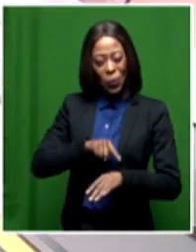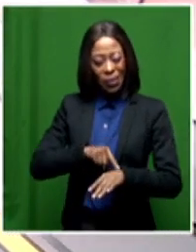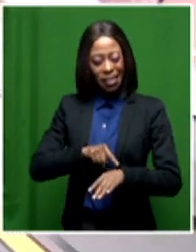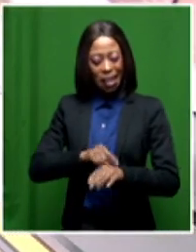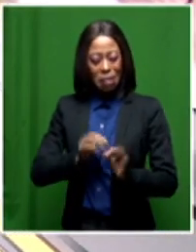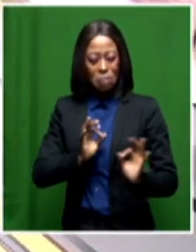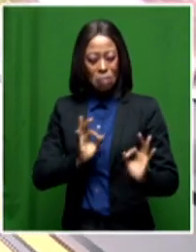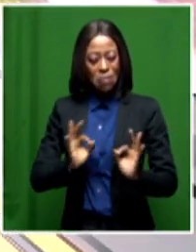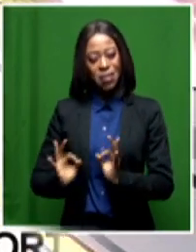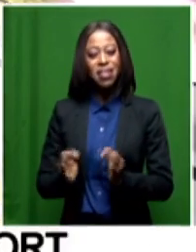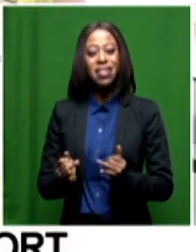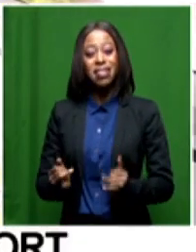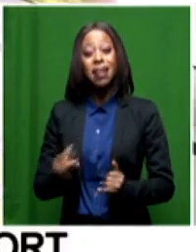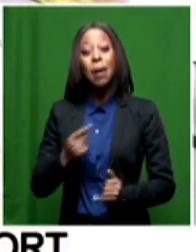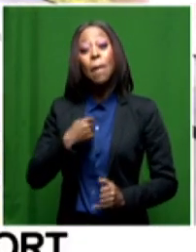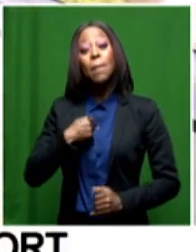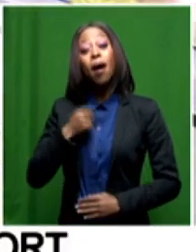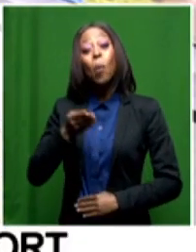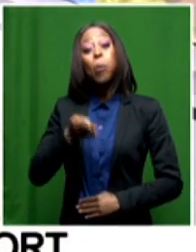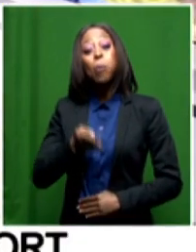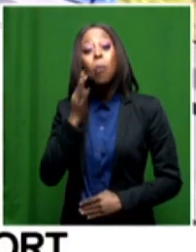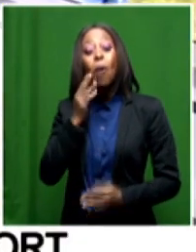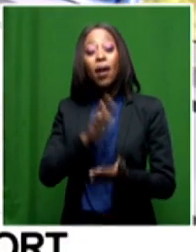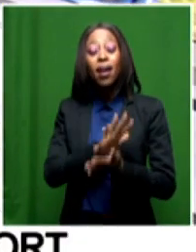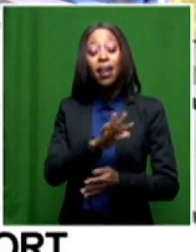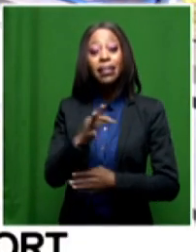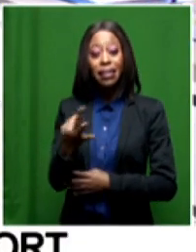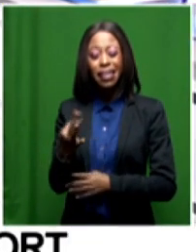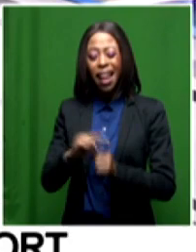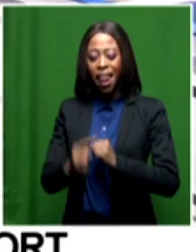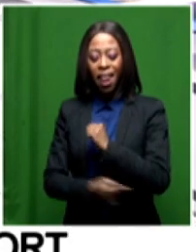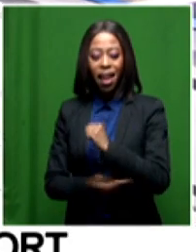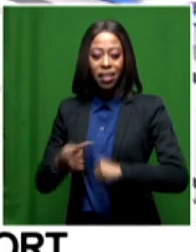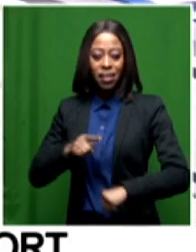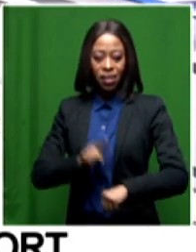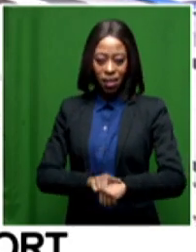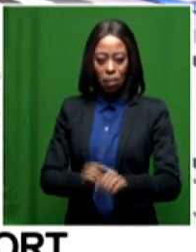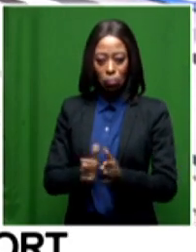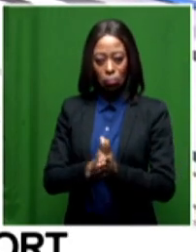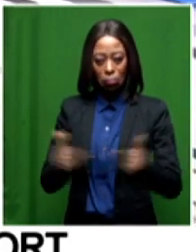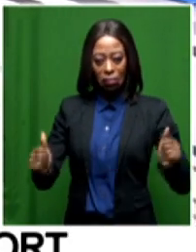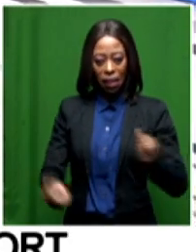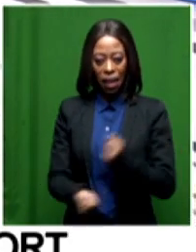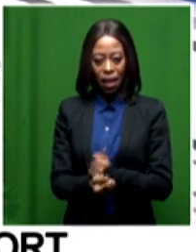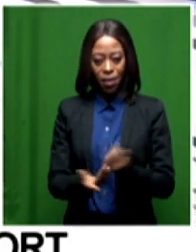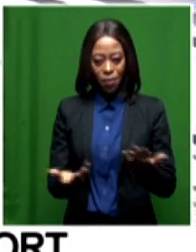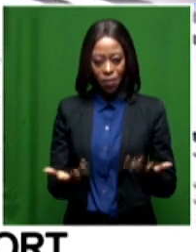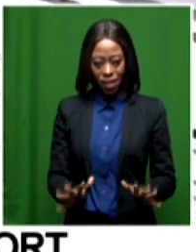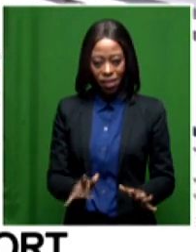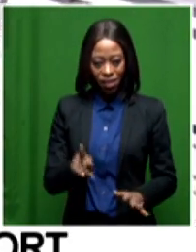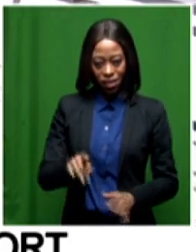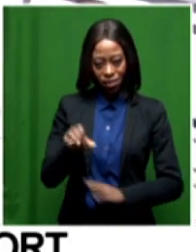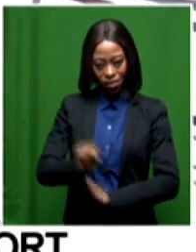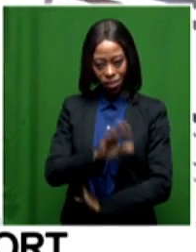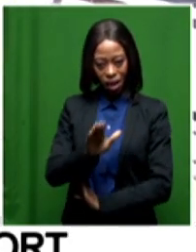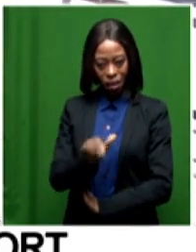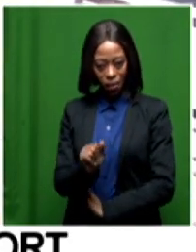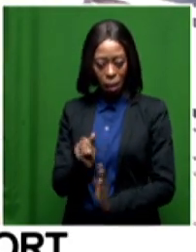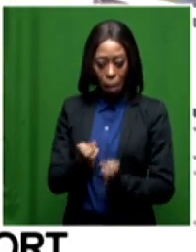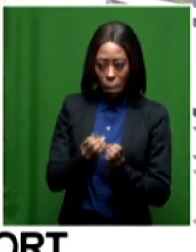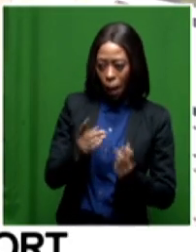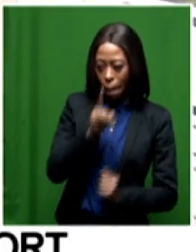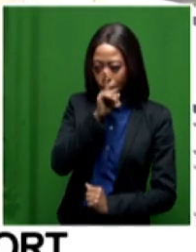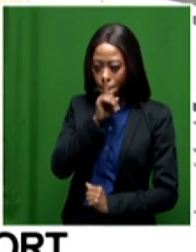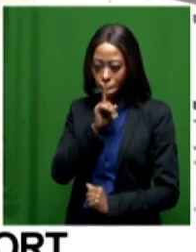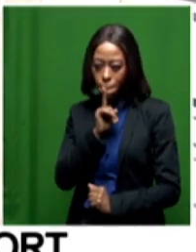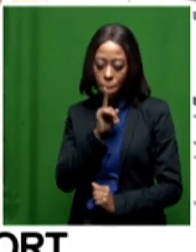I was there back in 1993 at that last Grand Prix at Kyalami, and everyone is keeping very, very quiet at the moment. We have